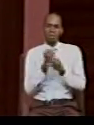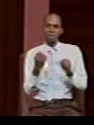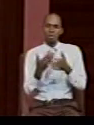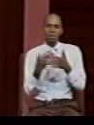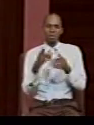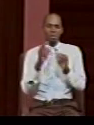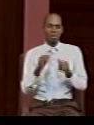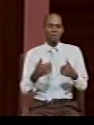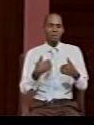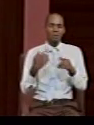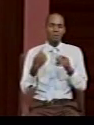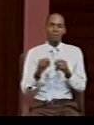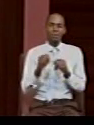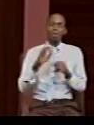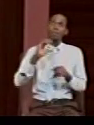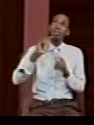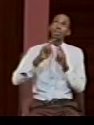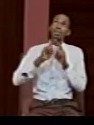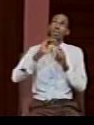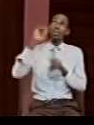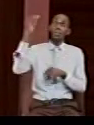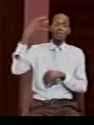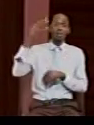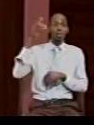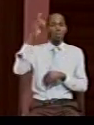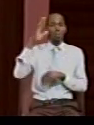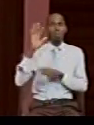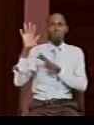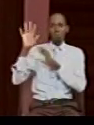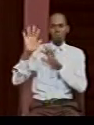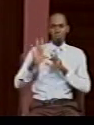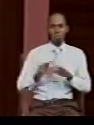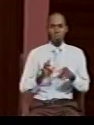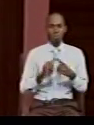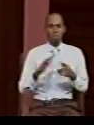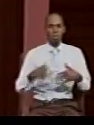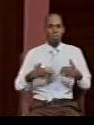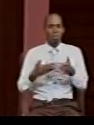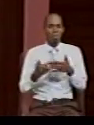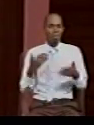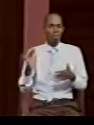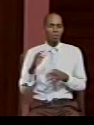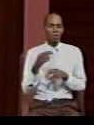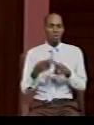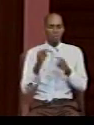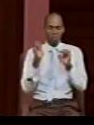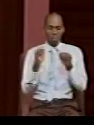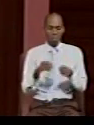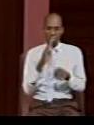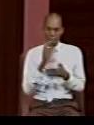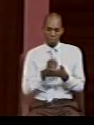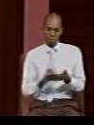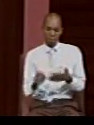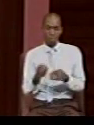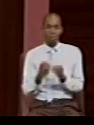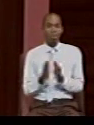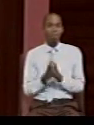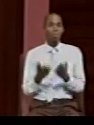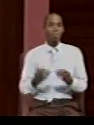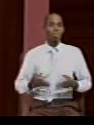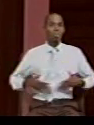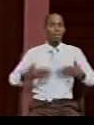you can have the grace of God flowing into your life, before your name can be written in the book of life,